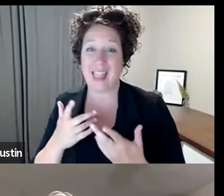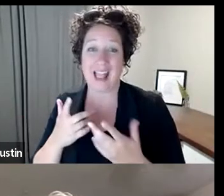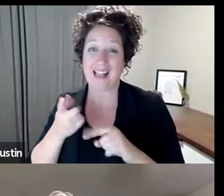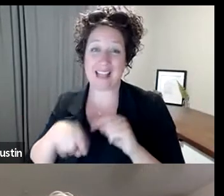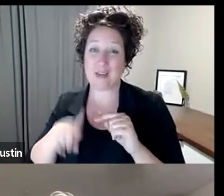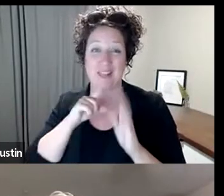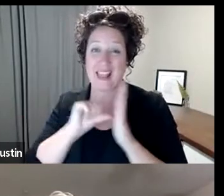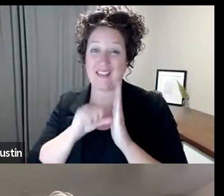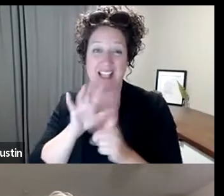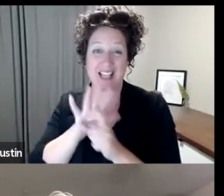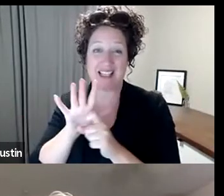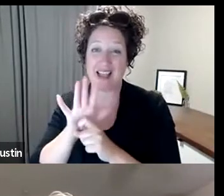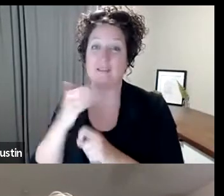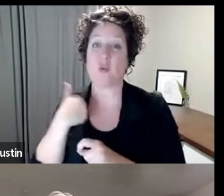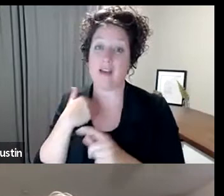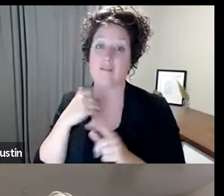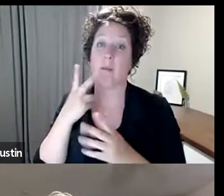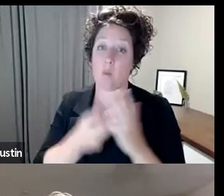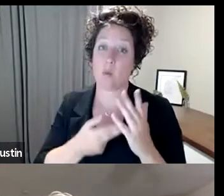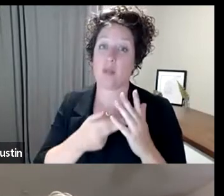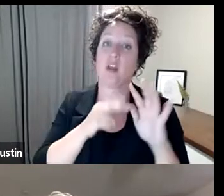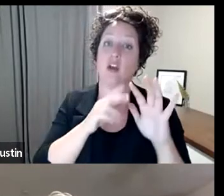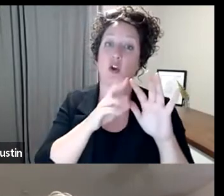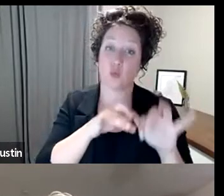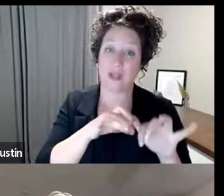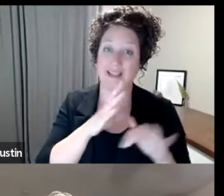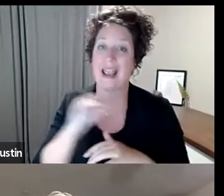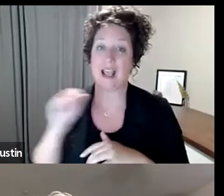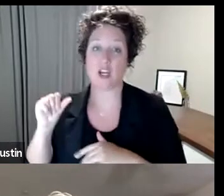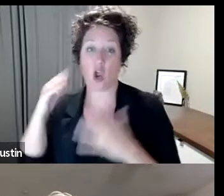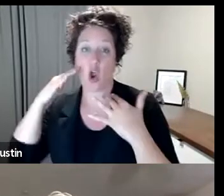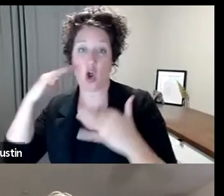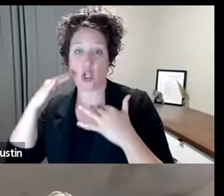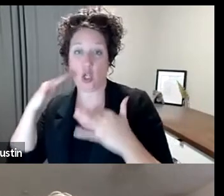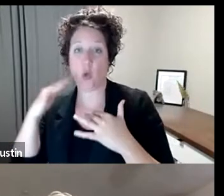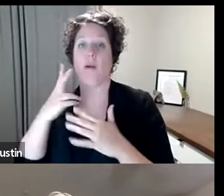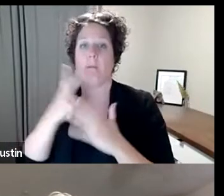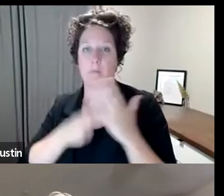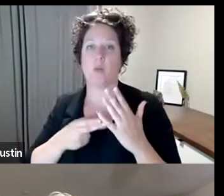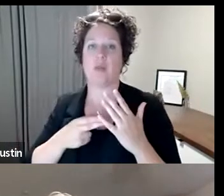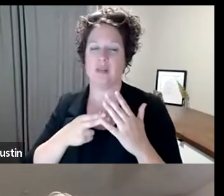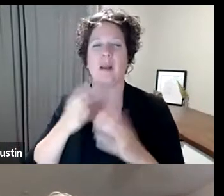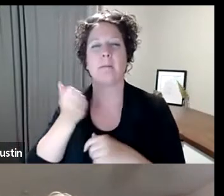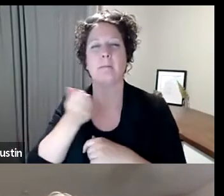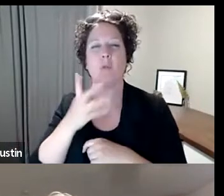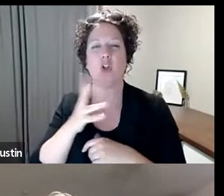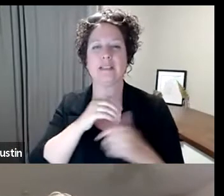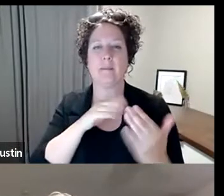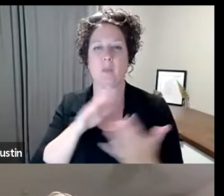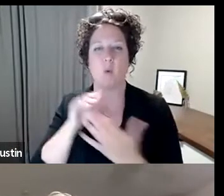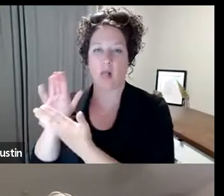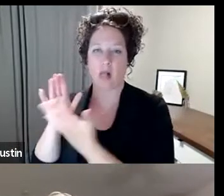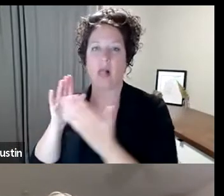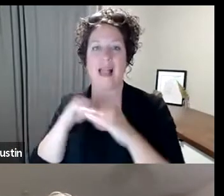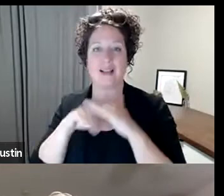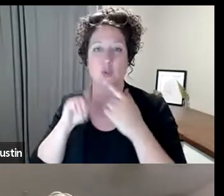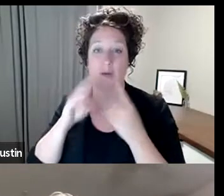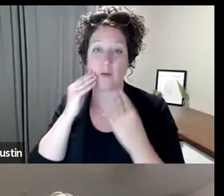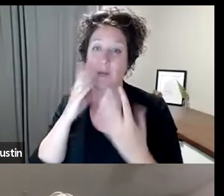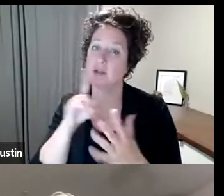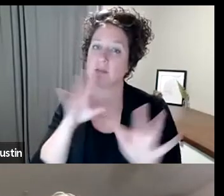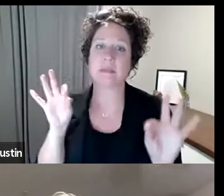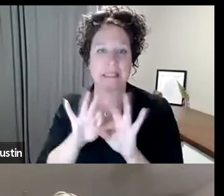emphasize enough having both written and audio translations available, and that multimodal access to information has been really key for